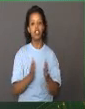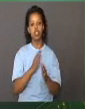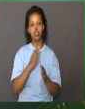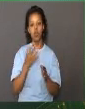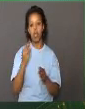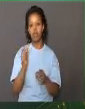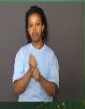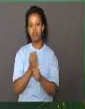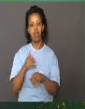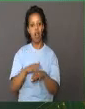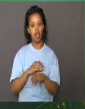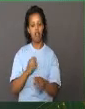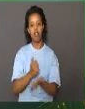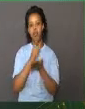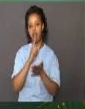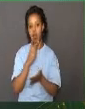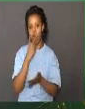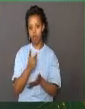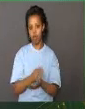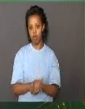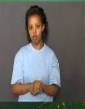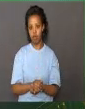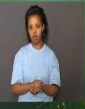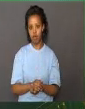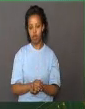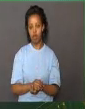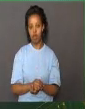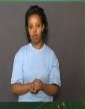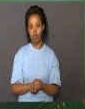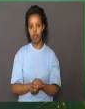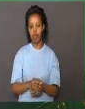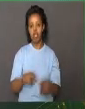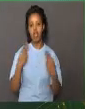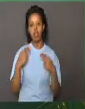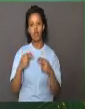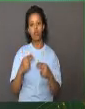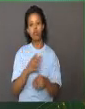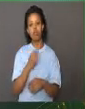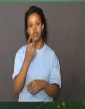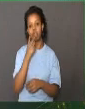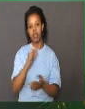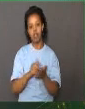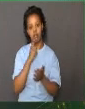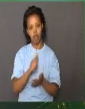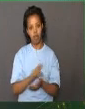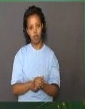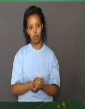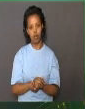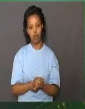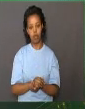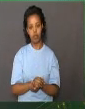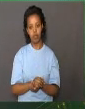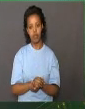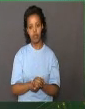antibiotics. We studied a brief history on the discovery of antibiotics, and